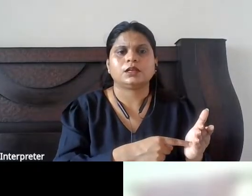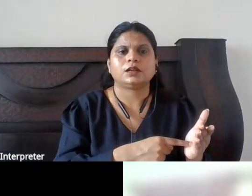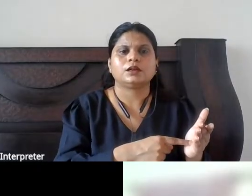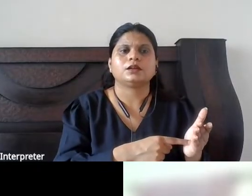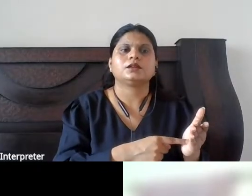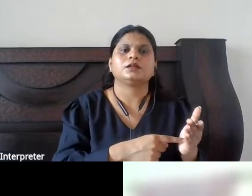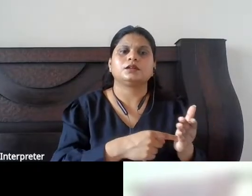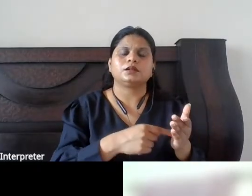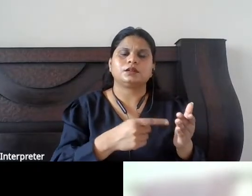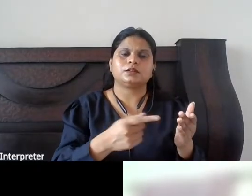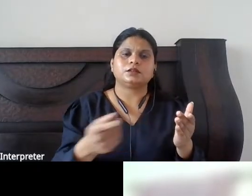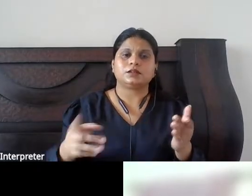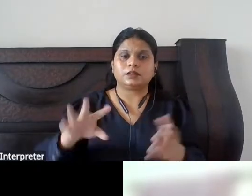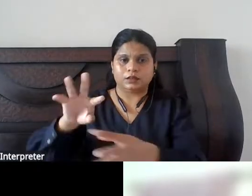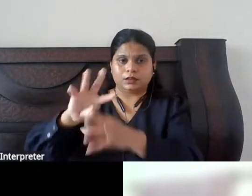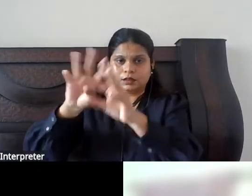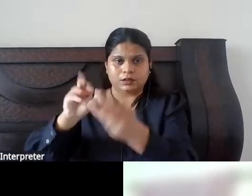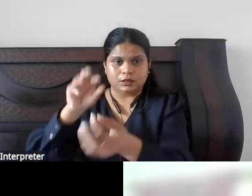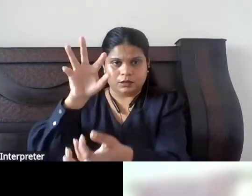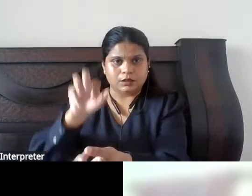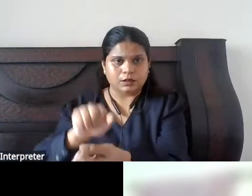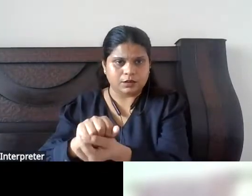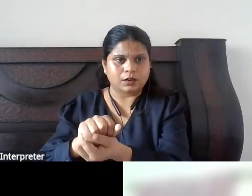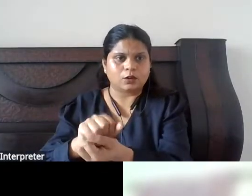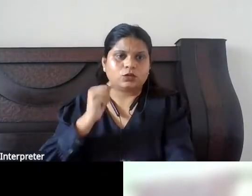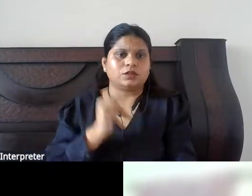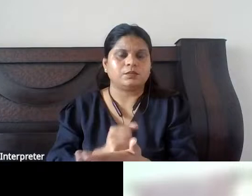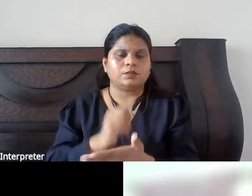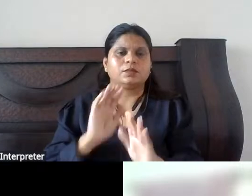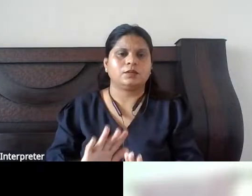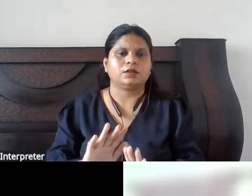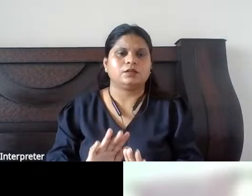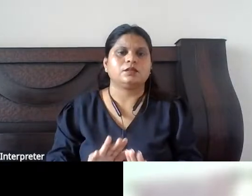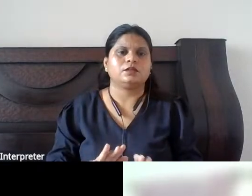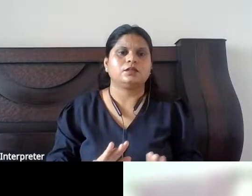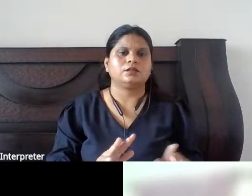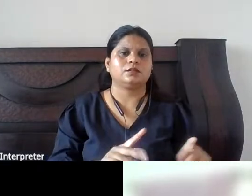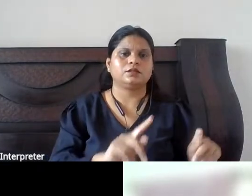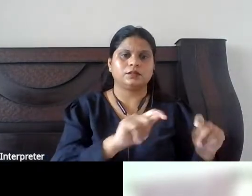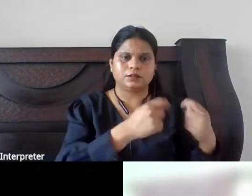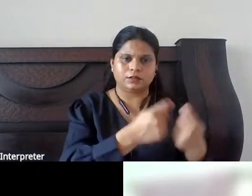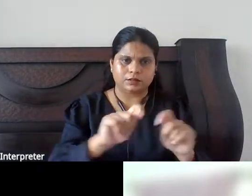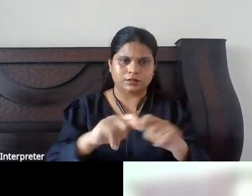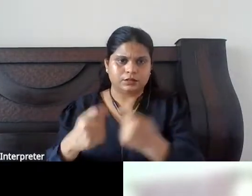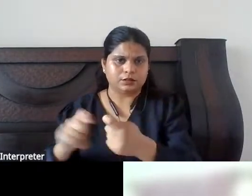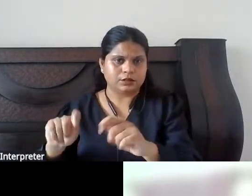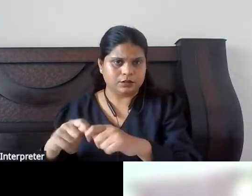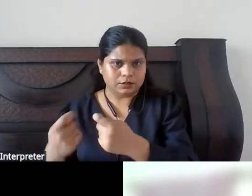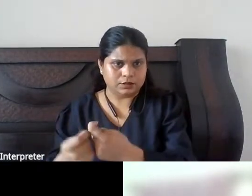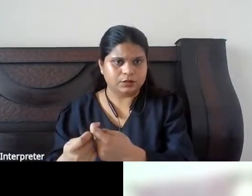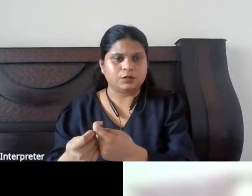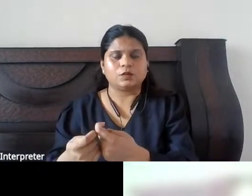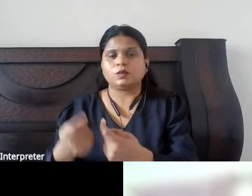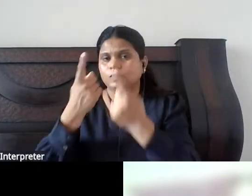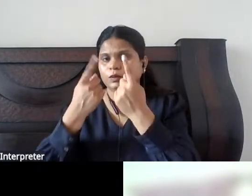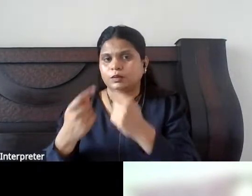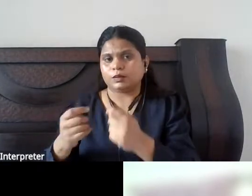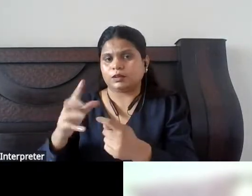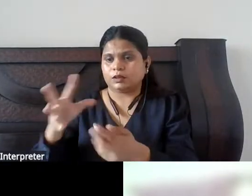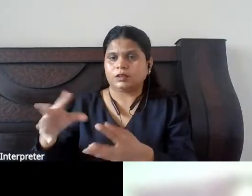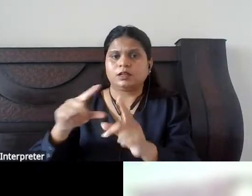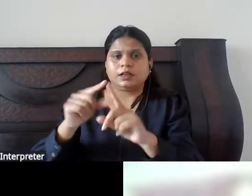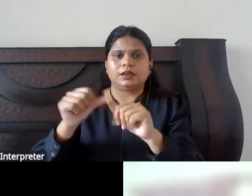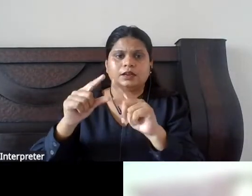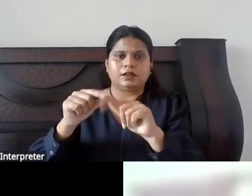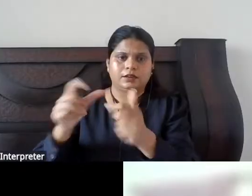are counted. Homeless, yes, they are counted. So there is a category within the household survey itself, which has something called,